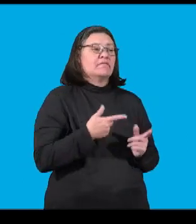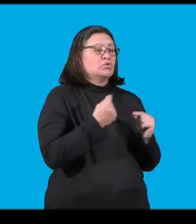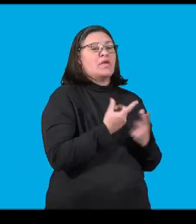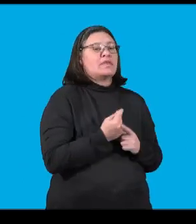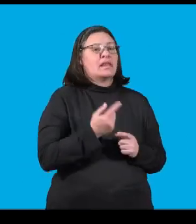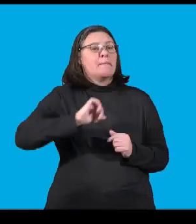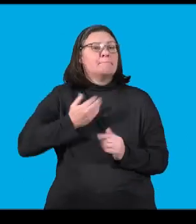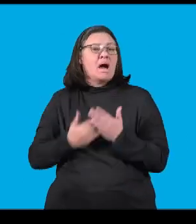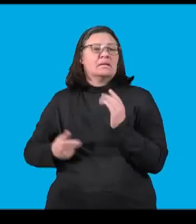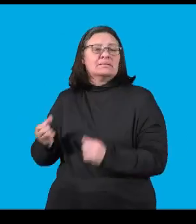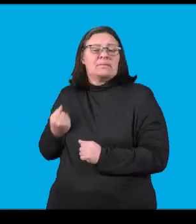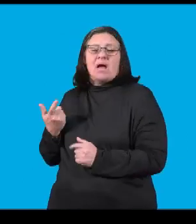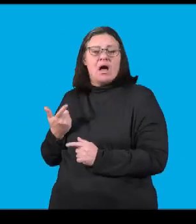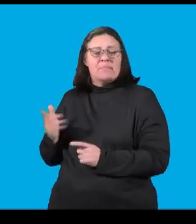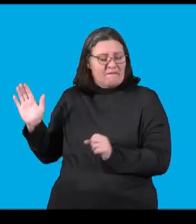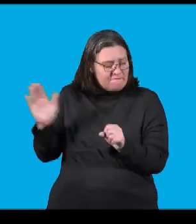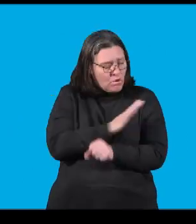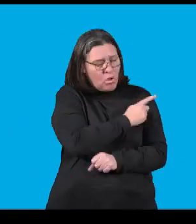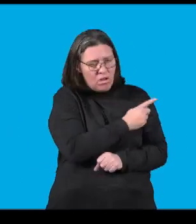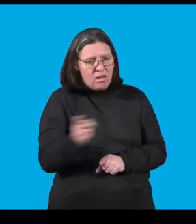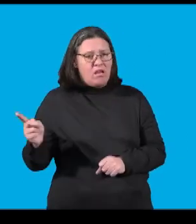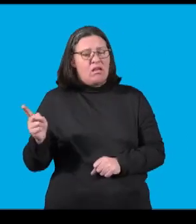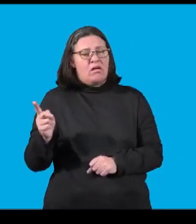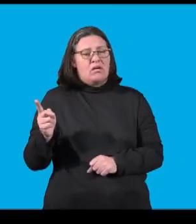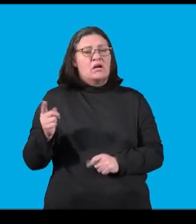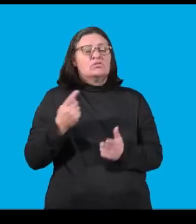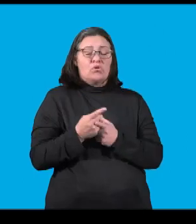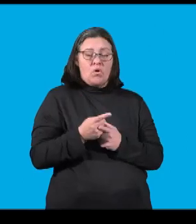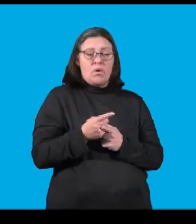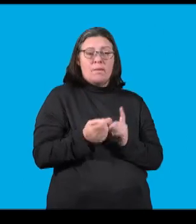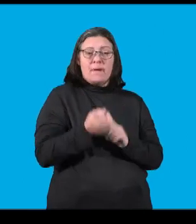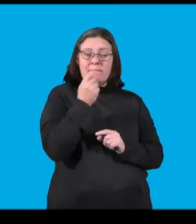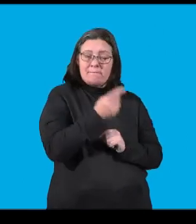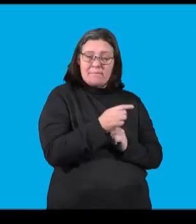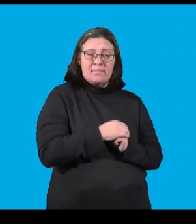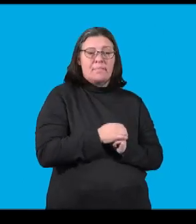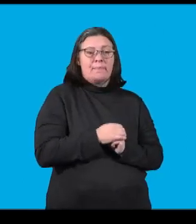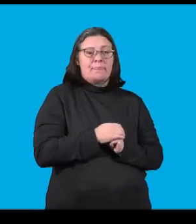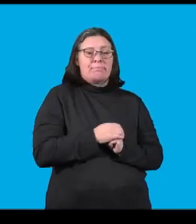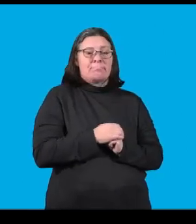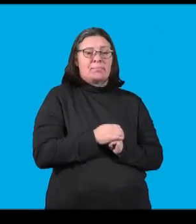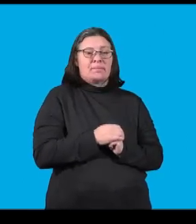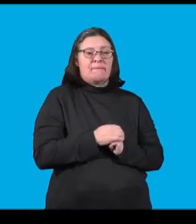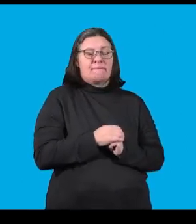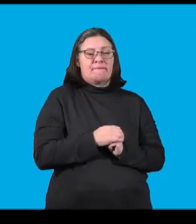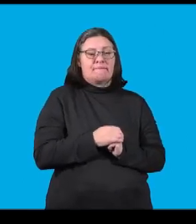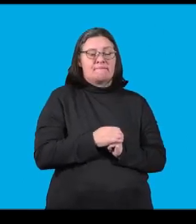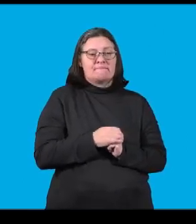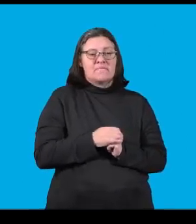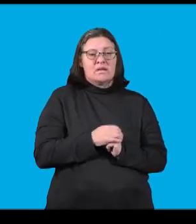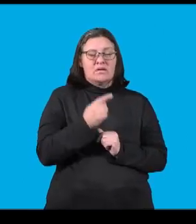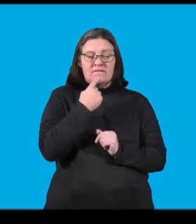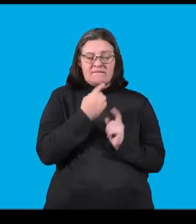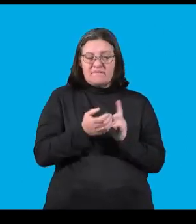derive and then still keep a part of the expression. We need to derive the whole thing together. So the derivative of this is going to be equal to, when